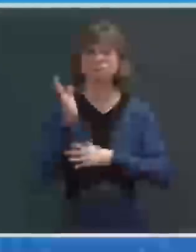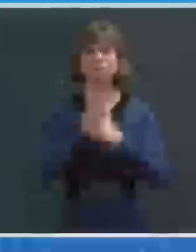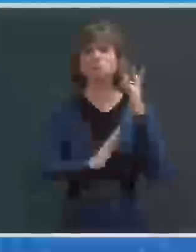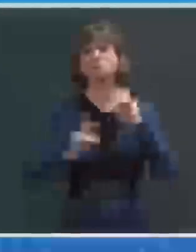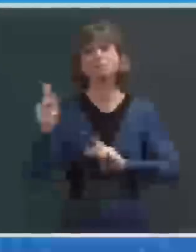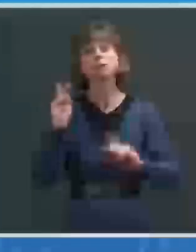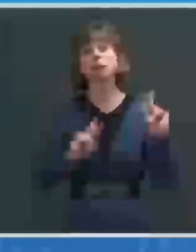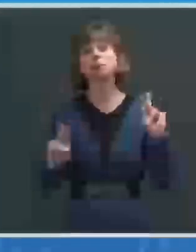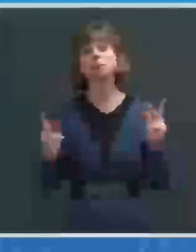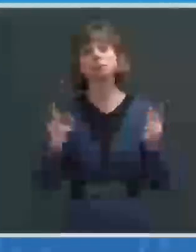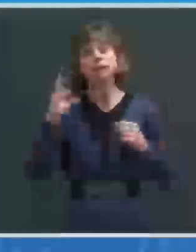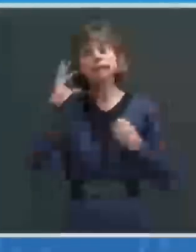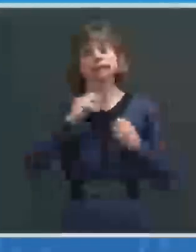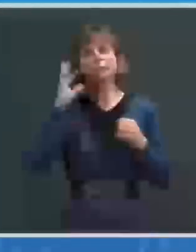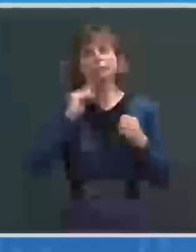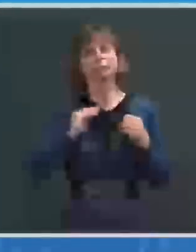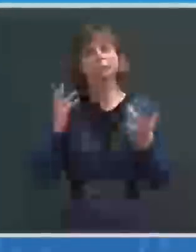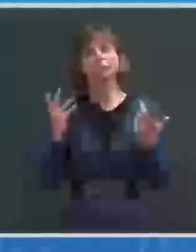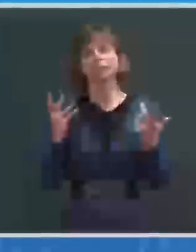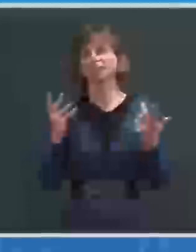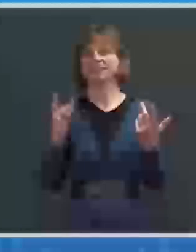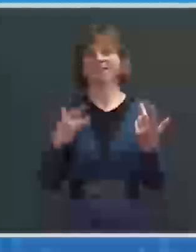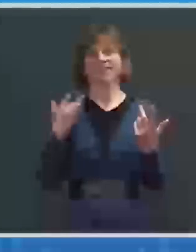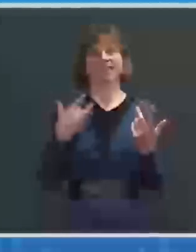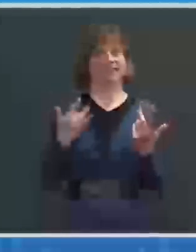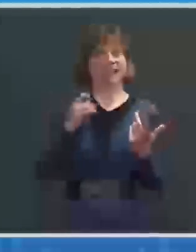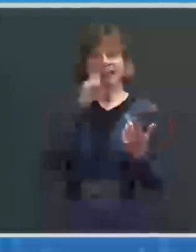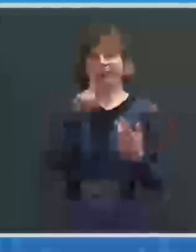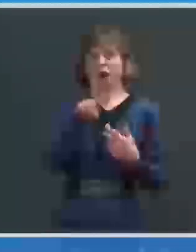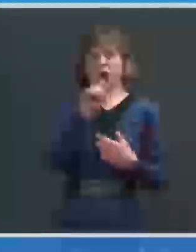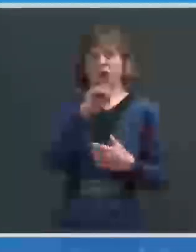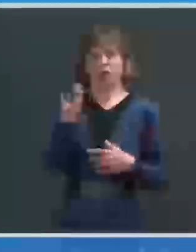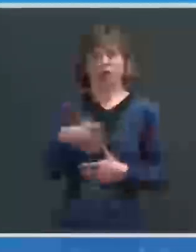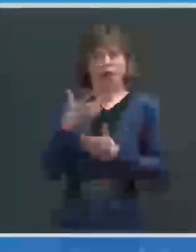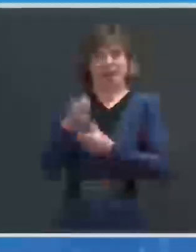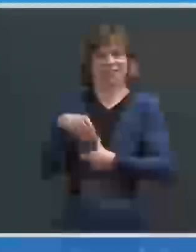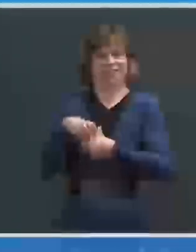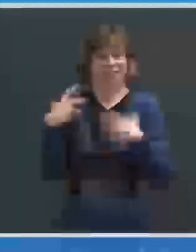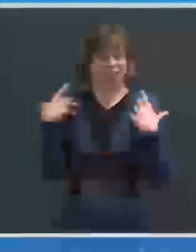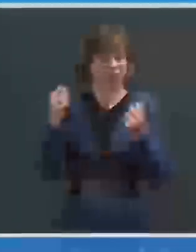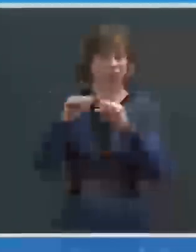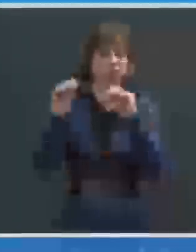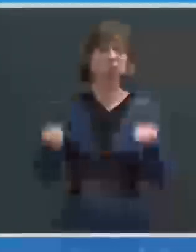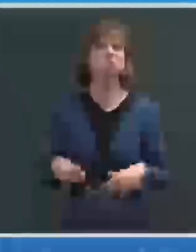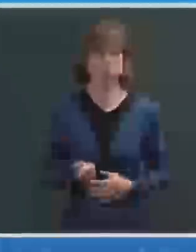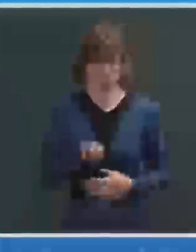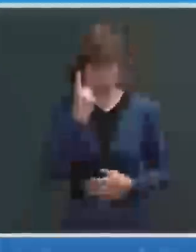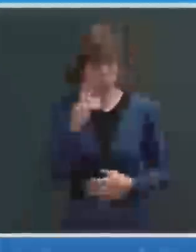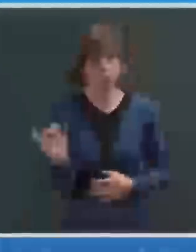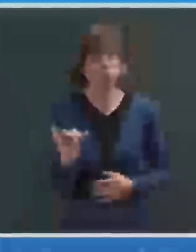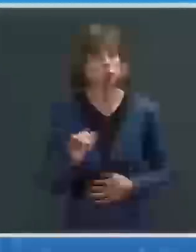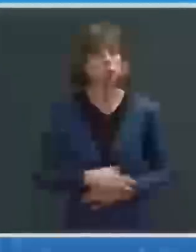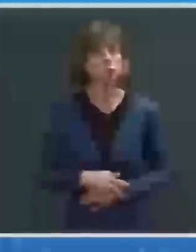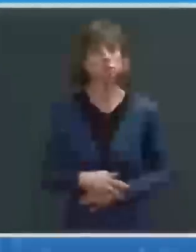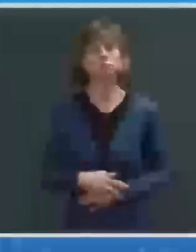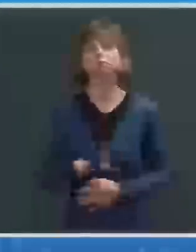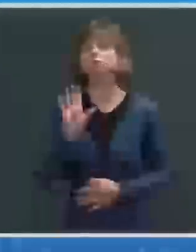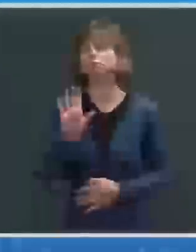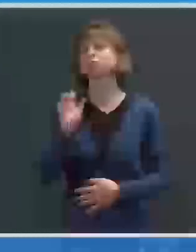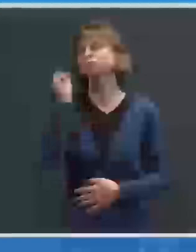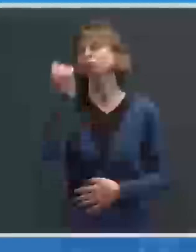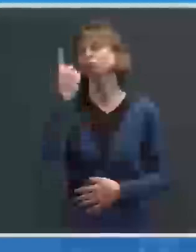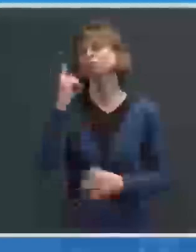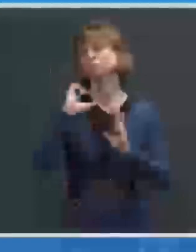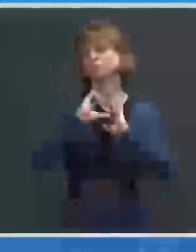may have diminished their confidence in the health system. That's also understandable. I want to emphasize several important facts about